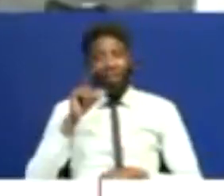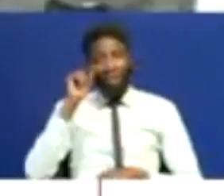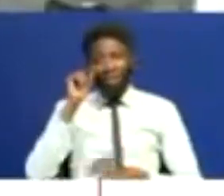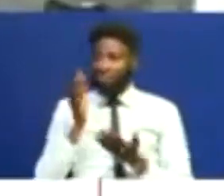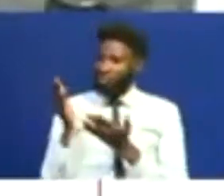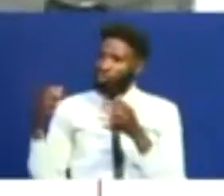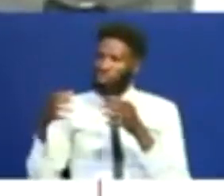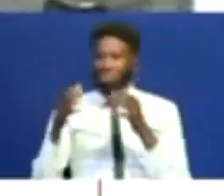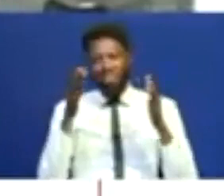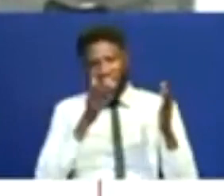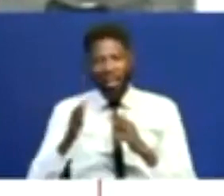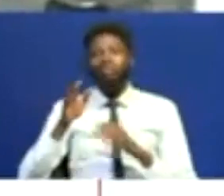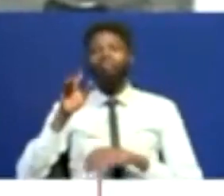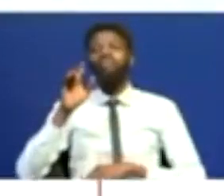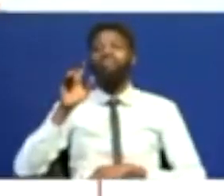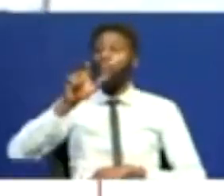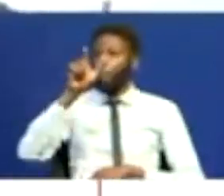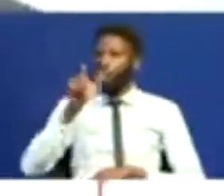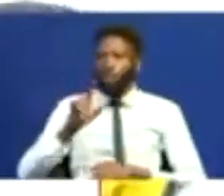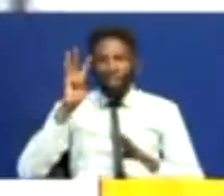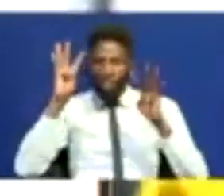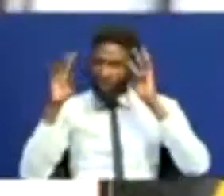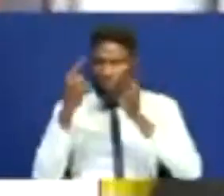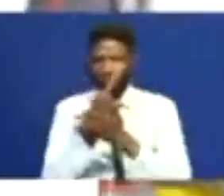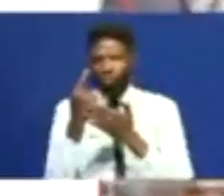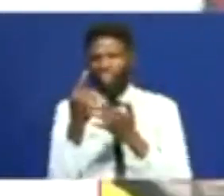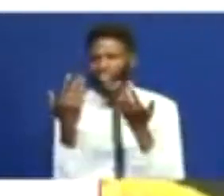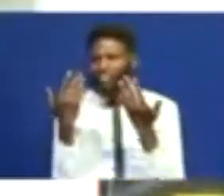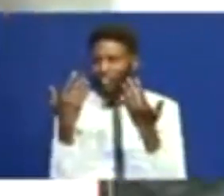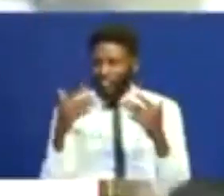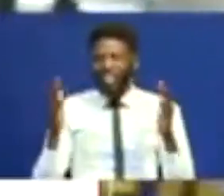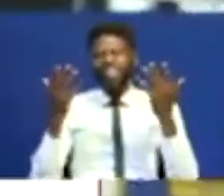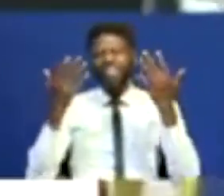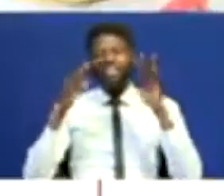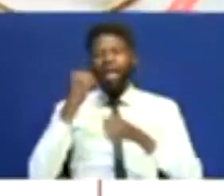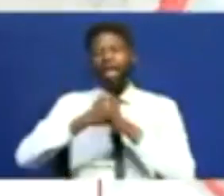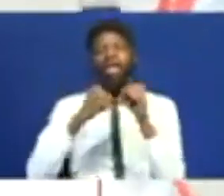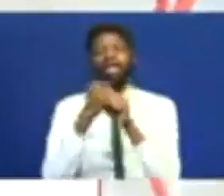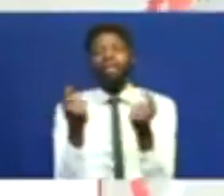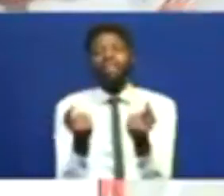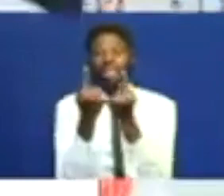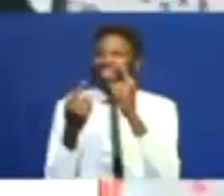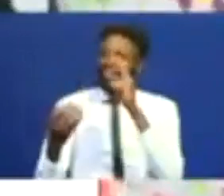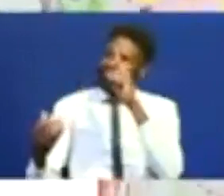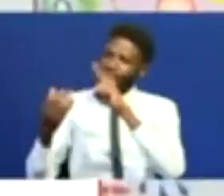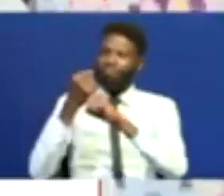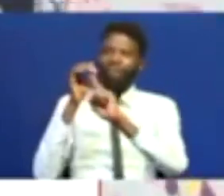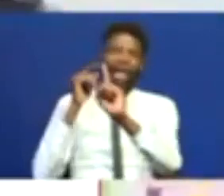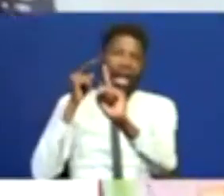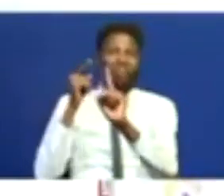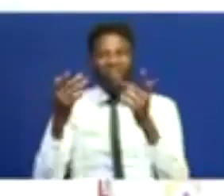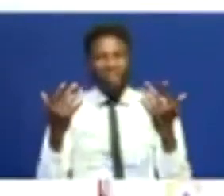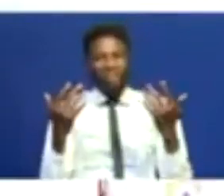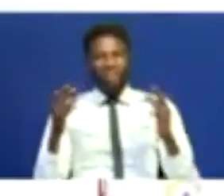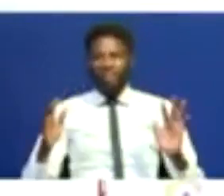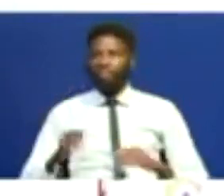organizers of the Porn Innovation Week say they just concluded for the edition of the annual event has achieved its intended